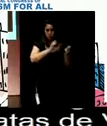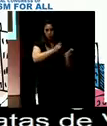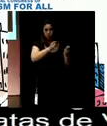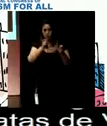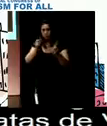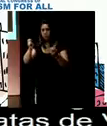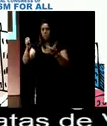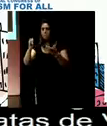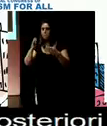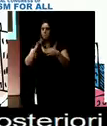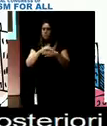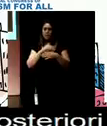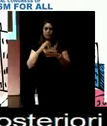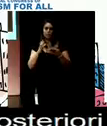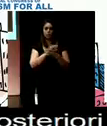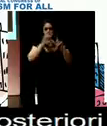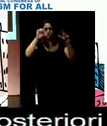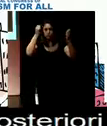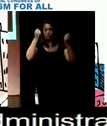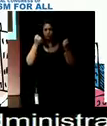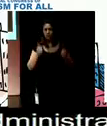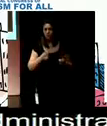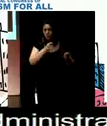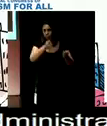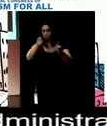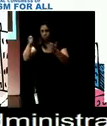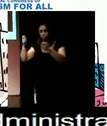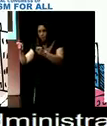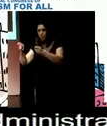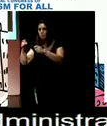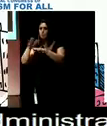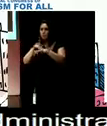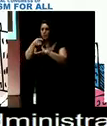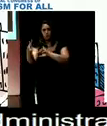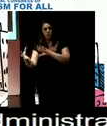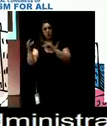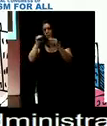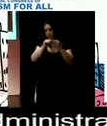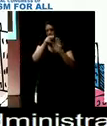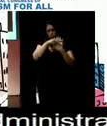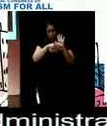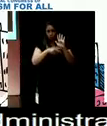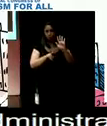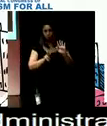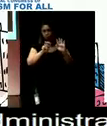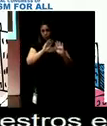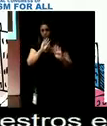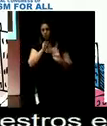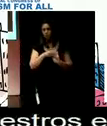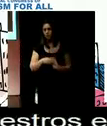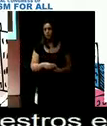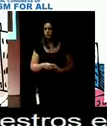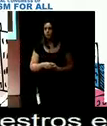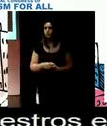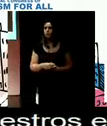to all the national tourism administrations in the member states so that they can take proper